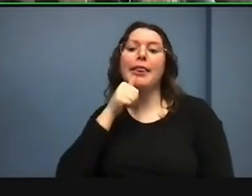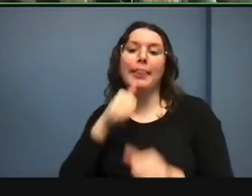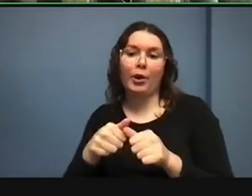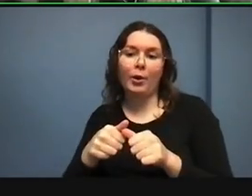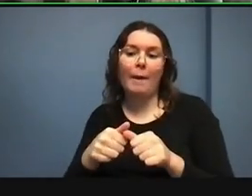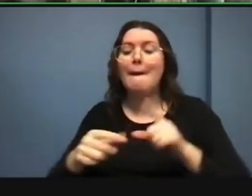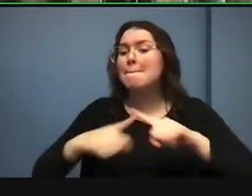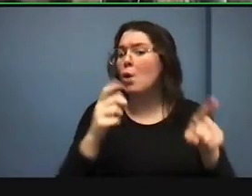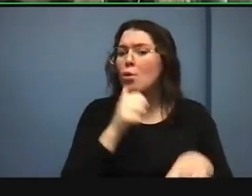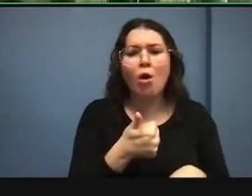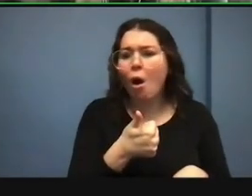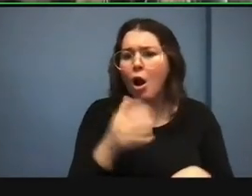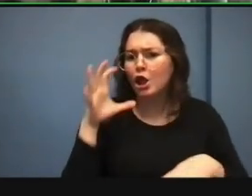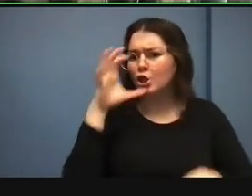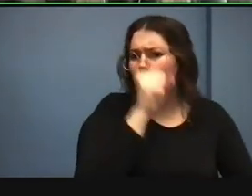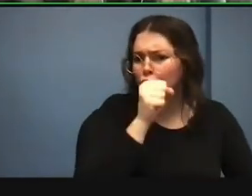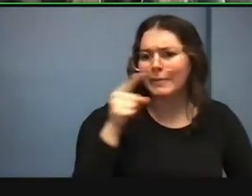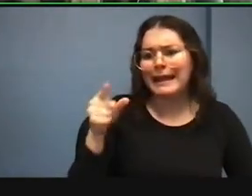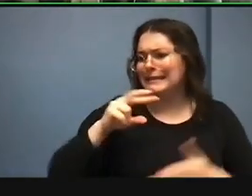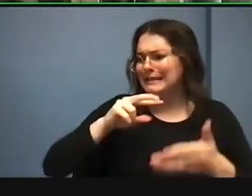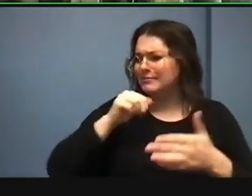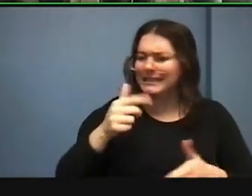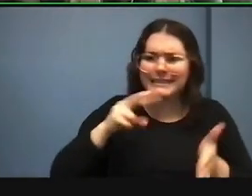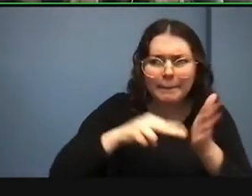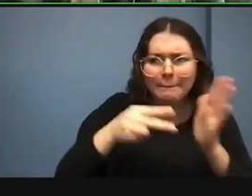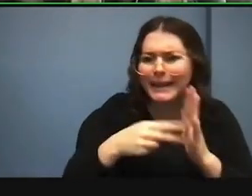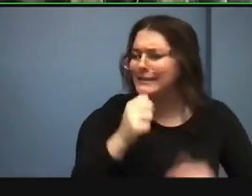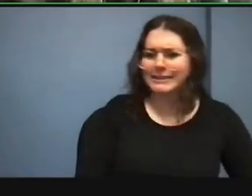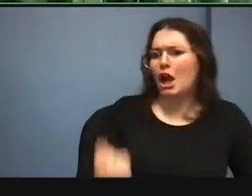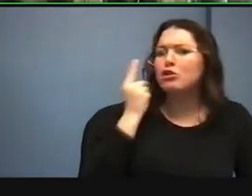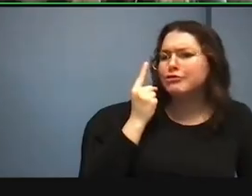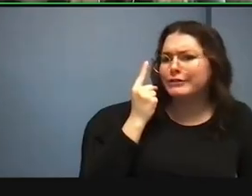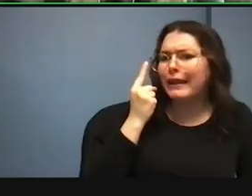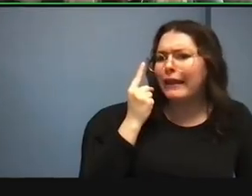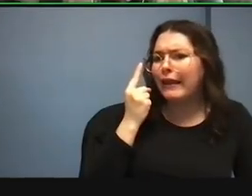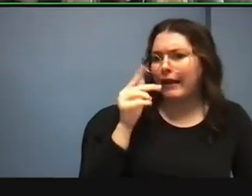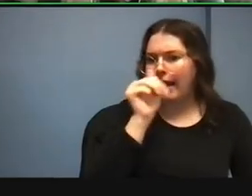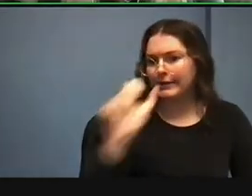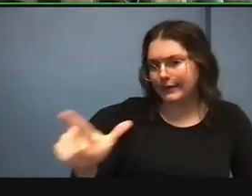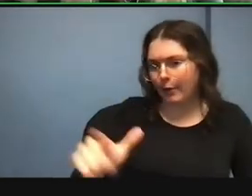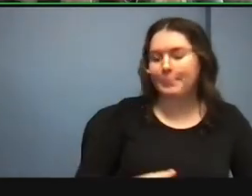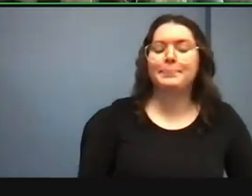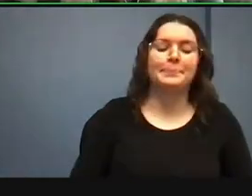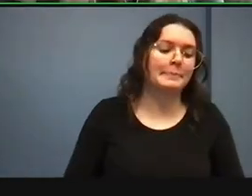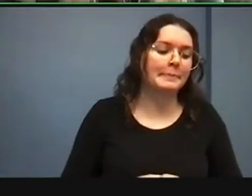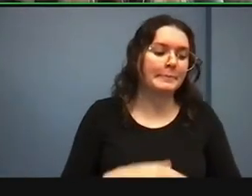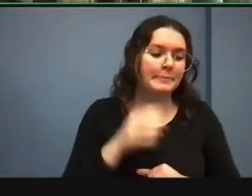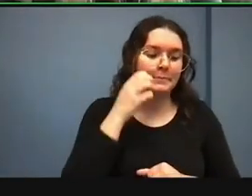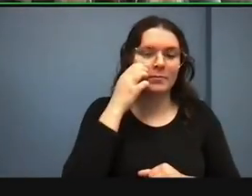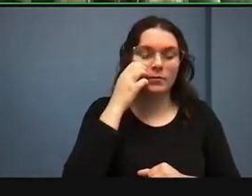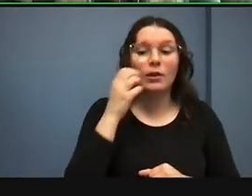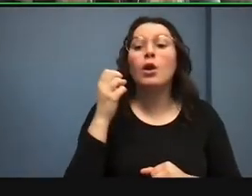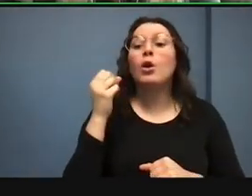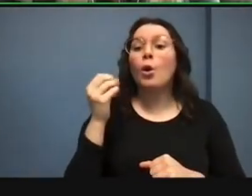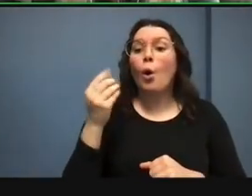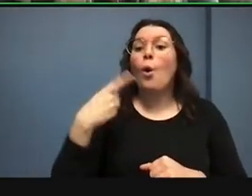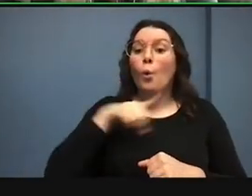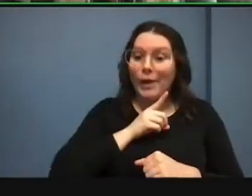but we're not going to assume that that doesn't mean he doesn't understand something. So we're going